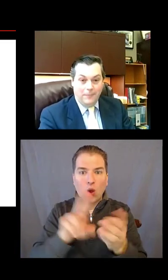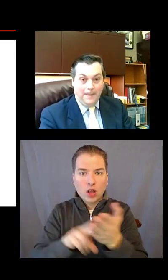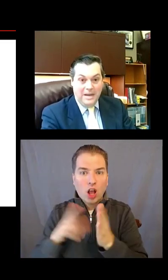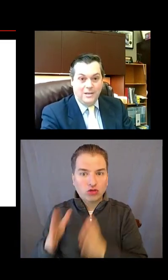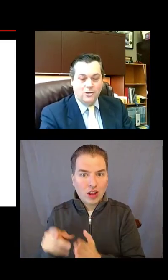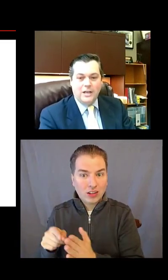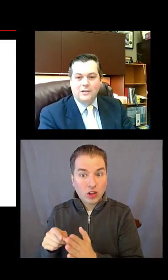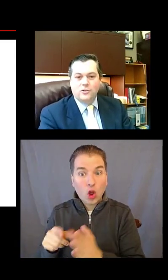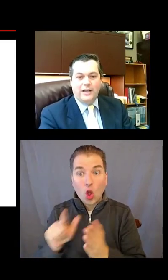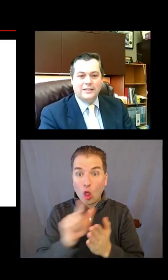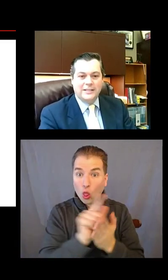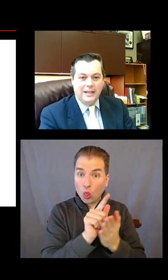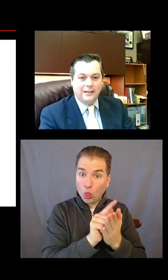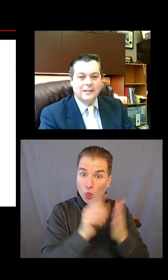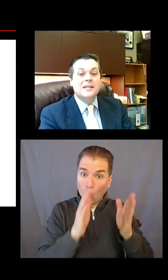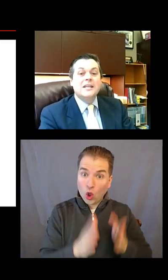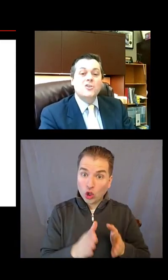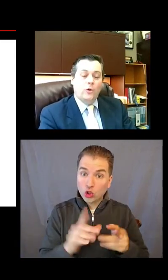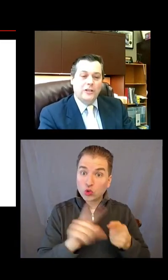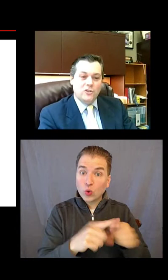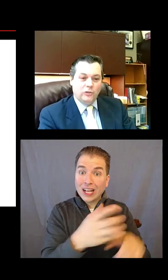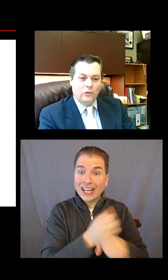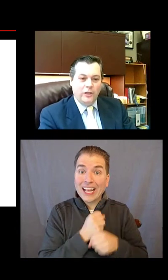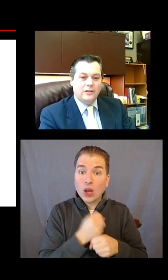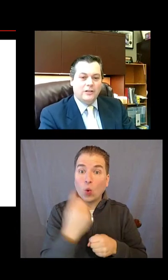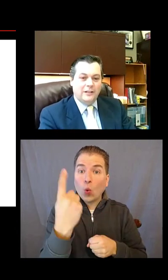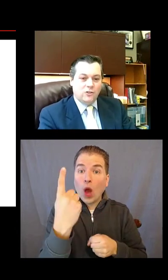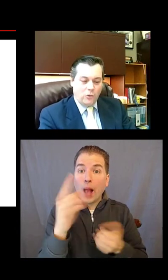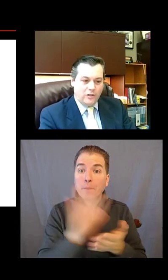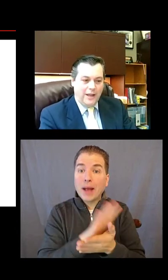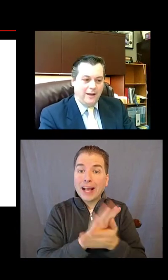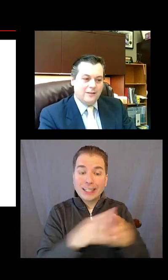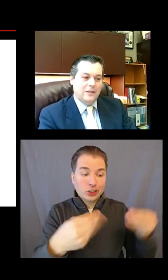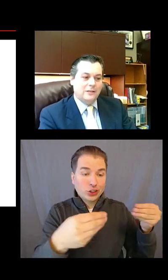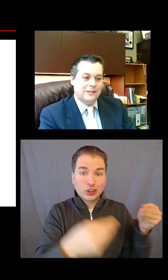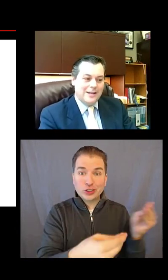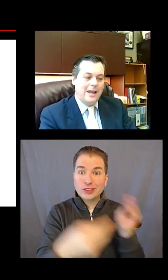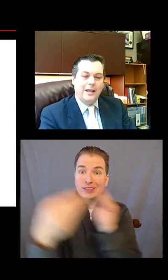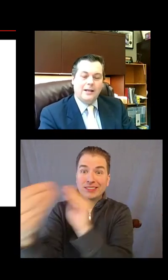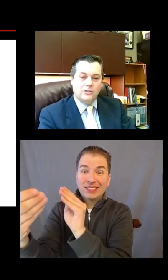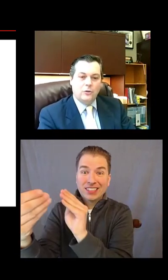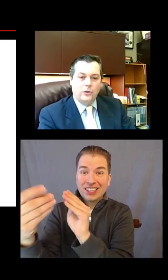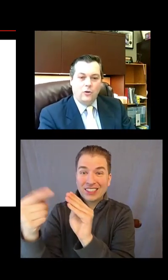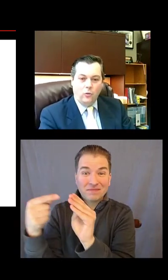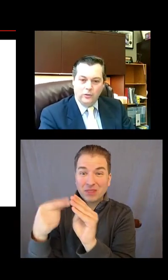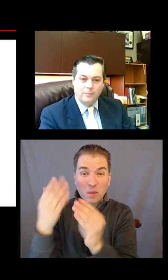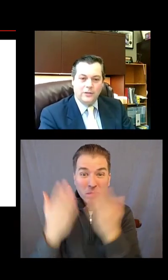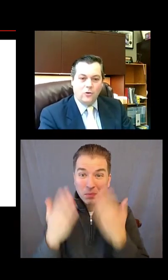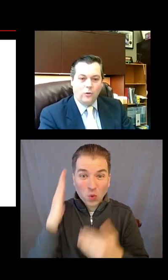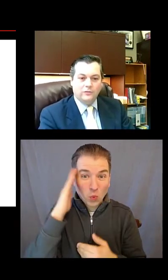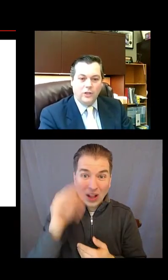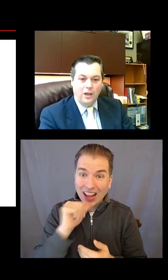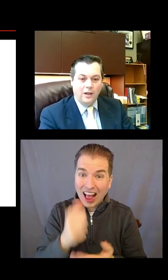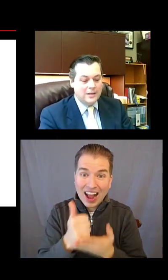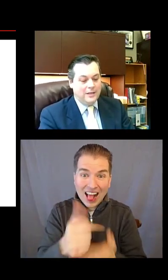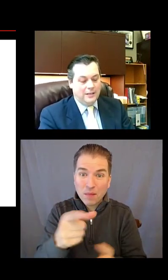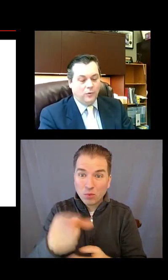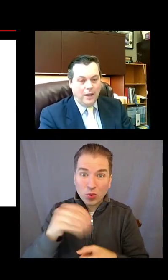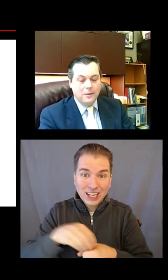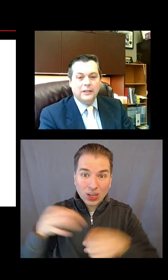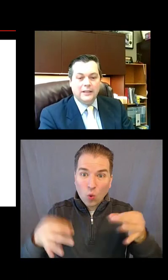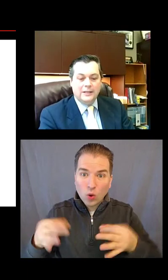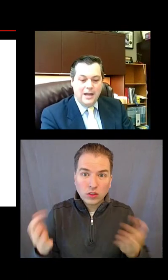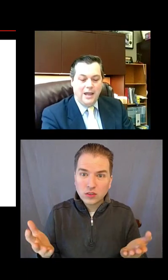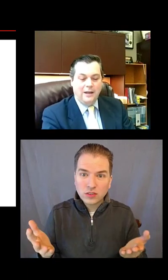to make your contract stick. Going to a lawyer to get a short document that's not actually going to hold up in a court of law